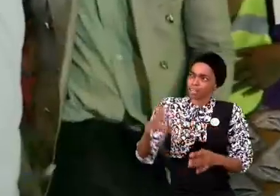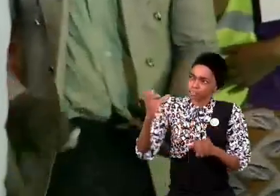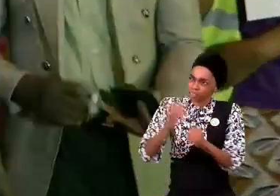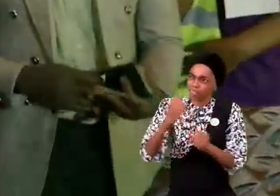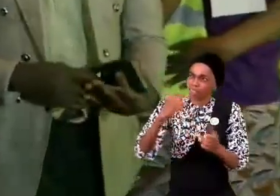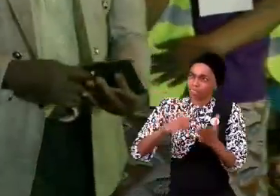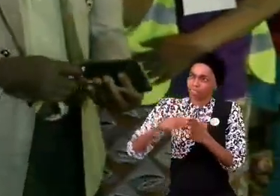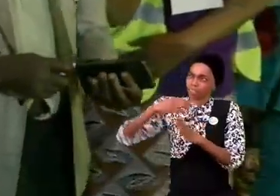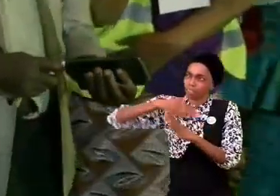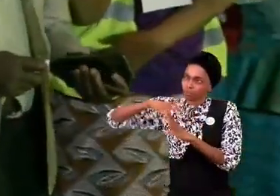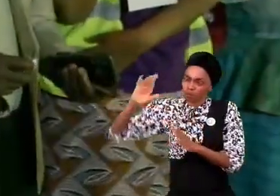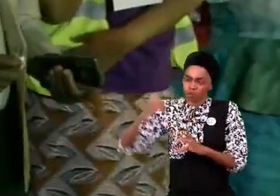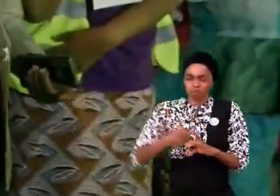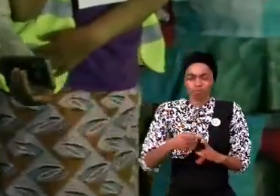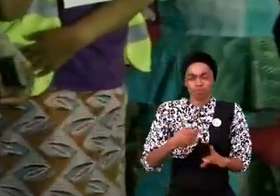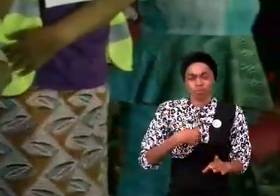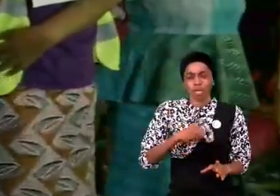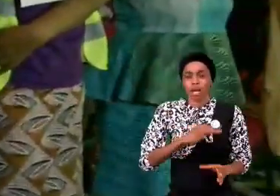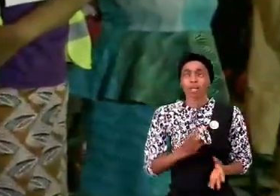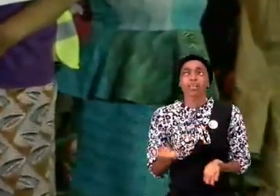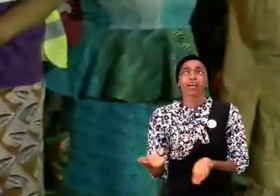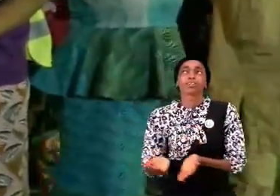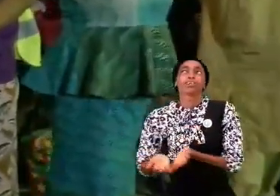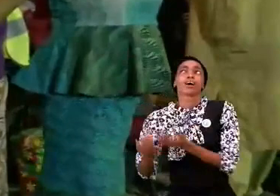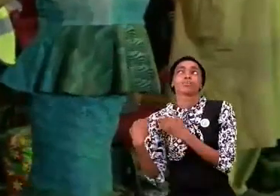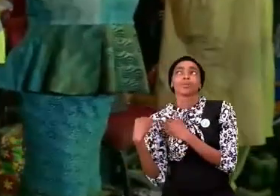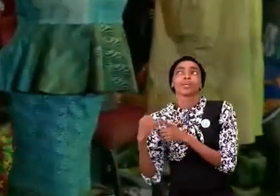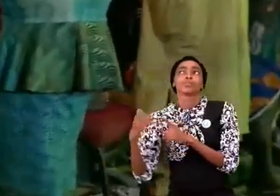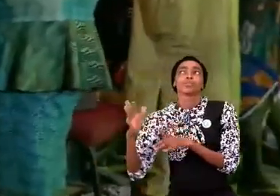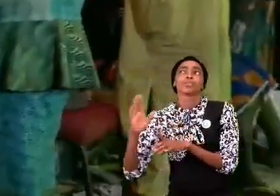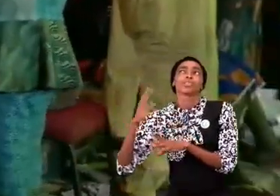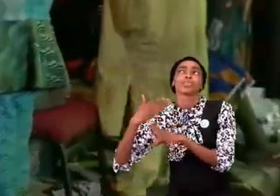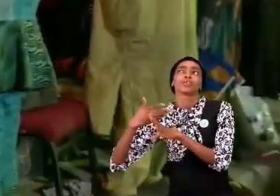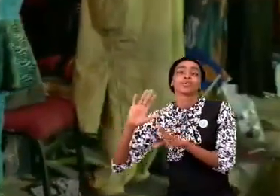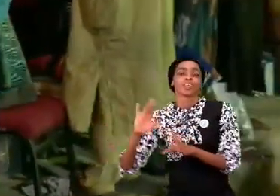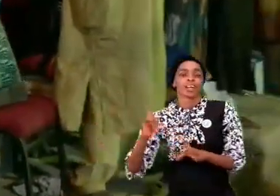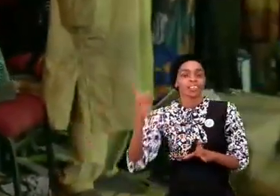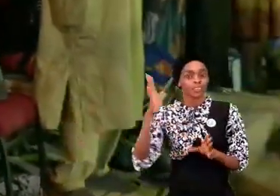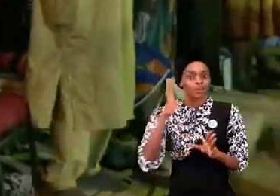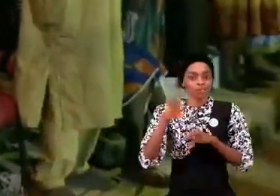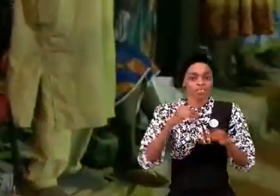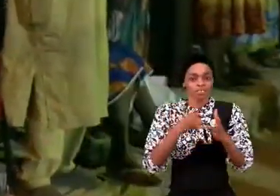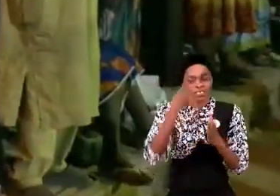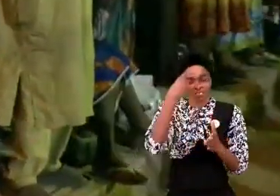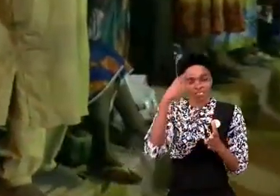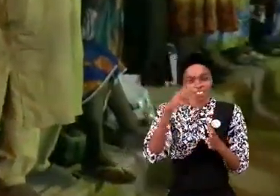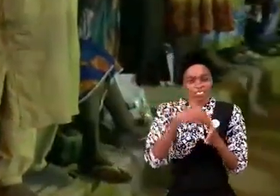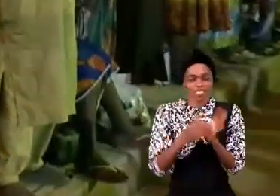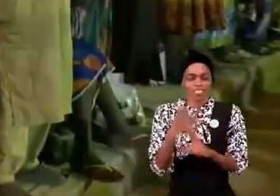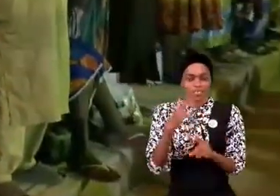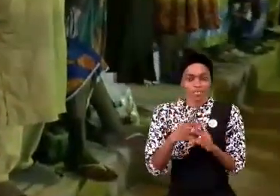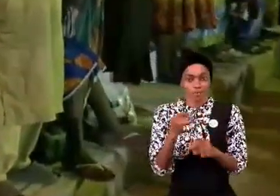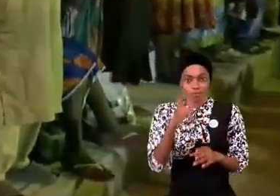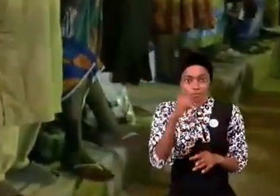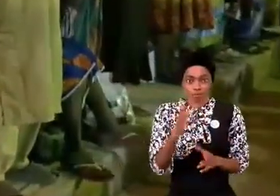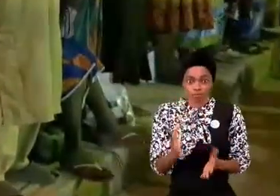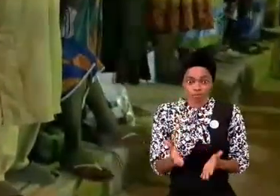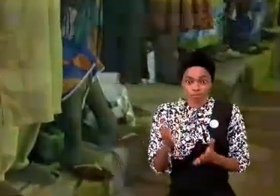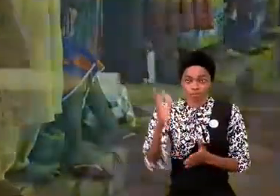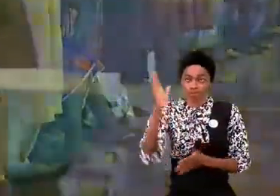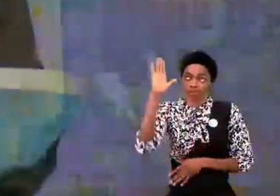it. So you raise up one hand and you lay the other hand where you have the